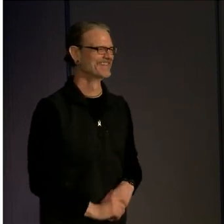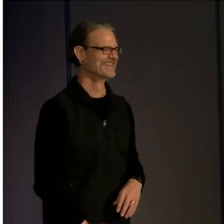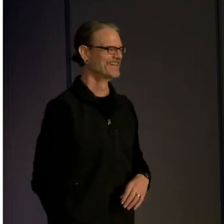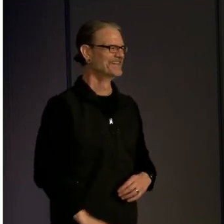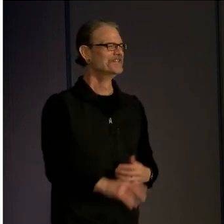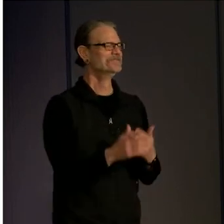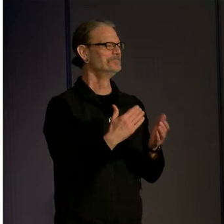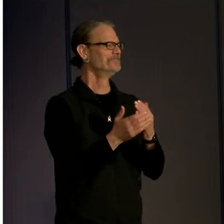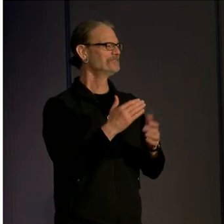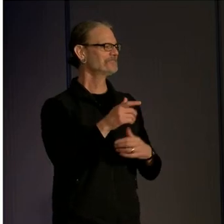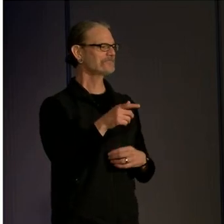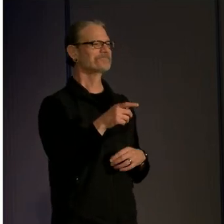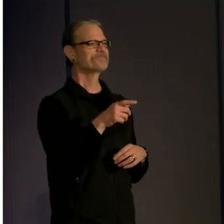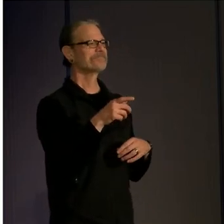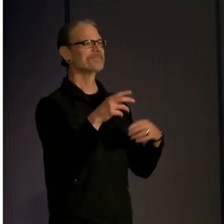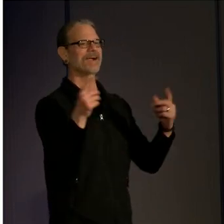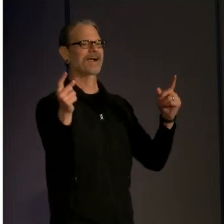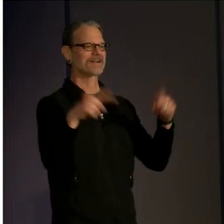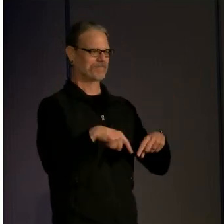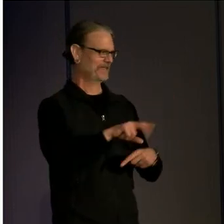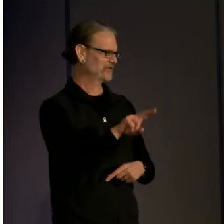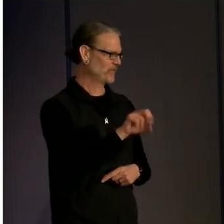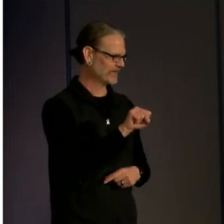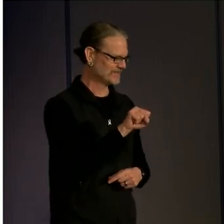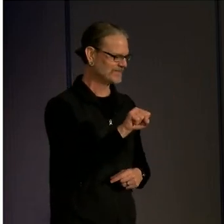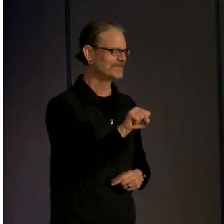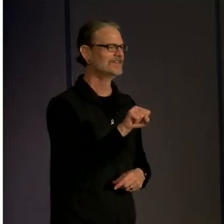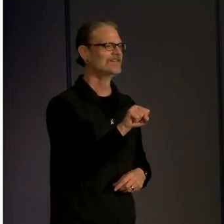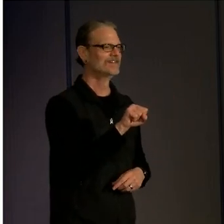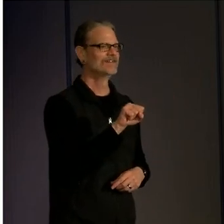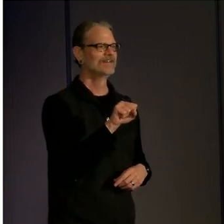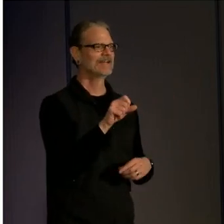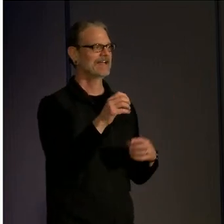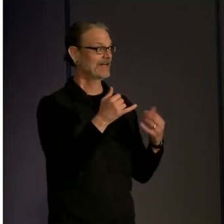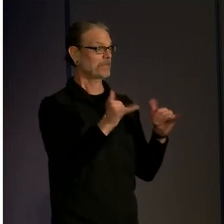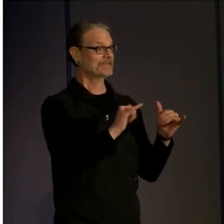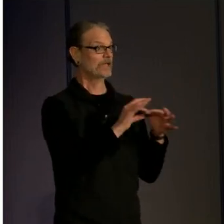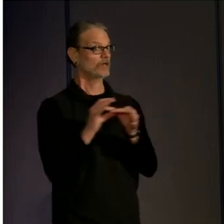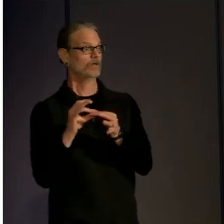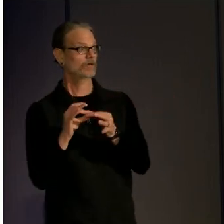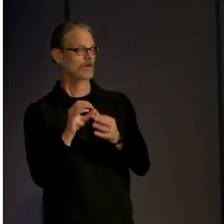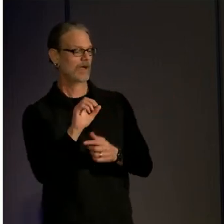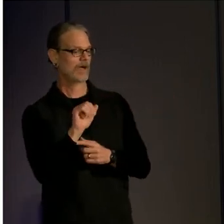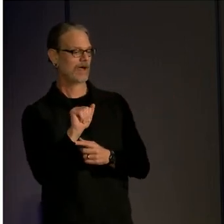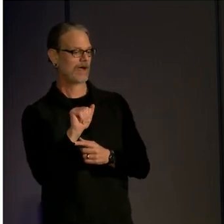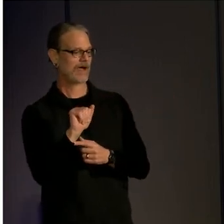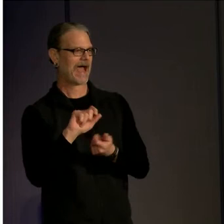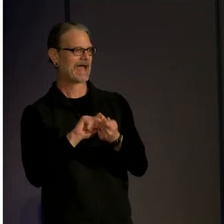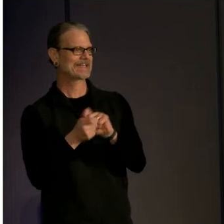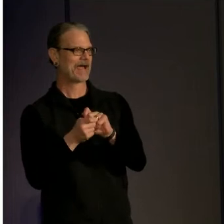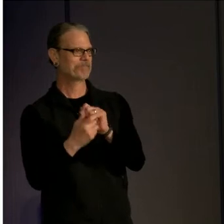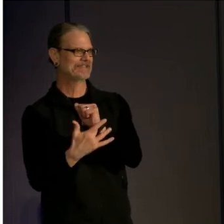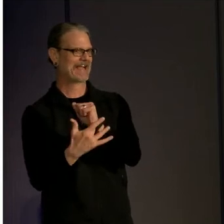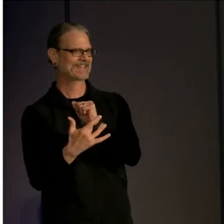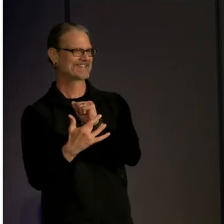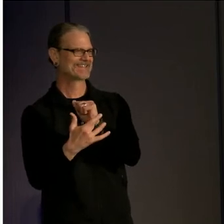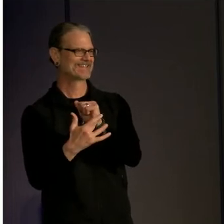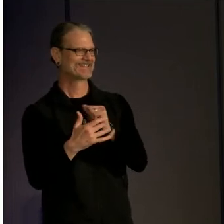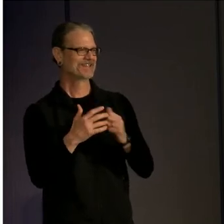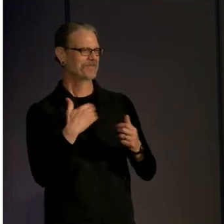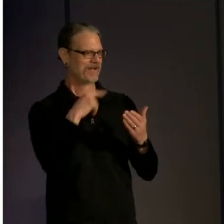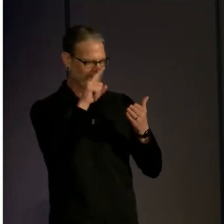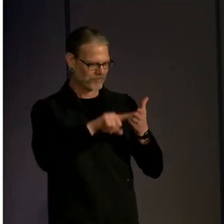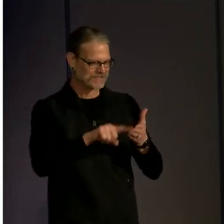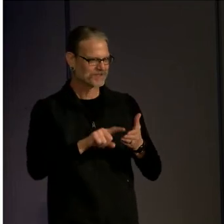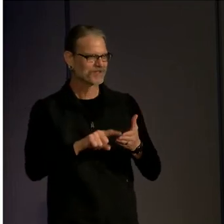So coming here to the States, so I still am affiliated with the Adapt Tech Research Network. We do research on the use of